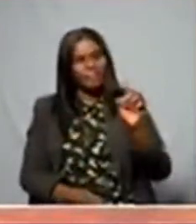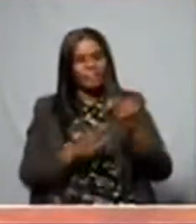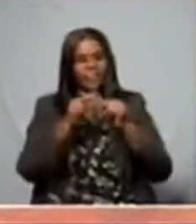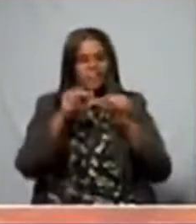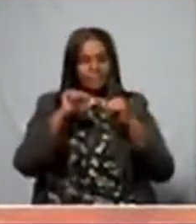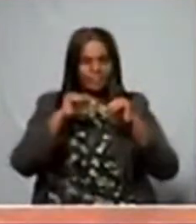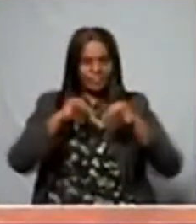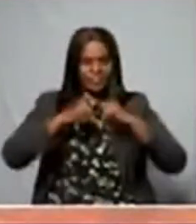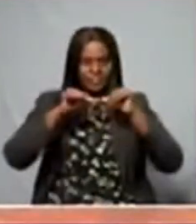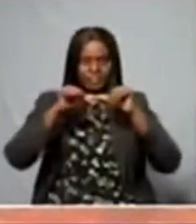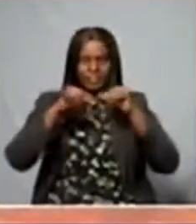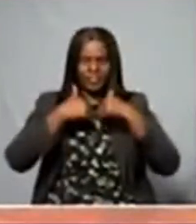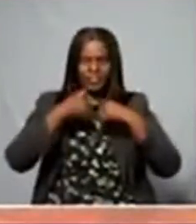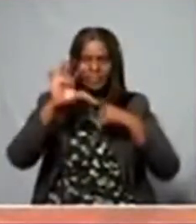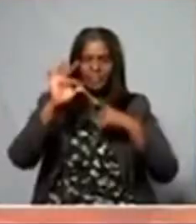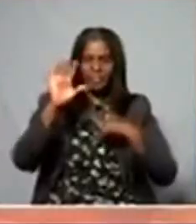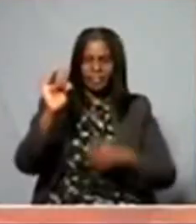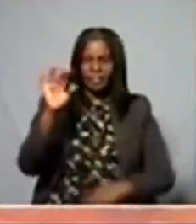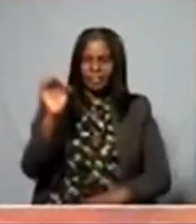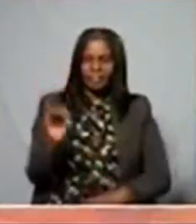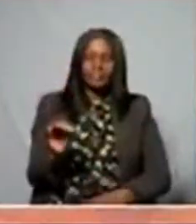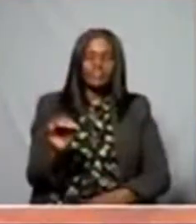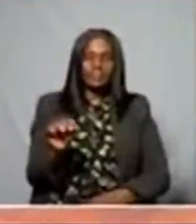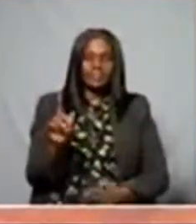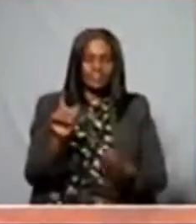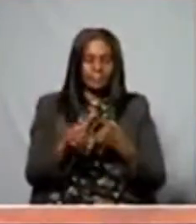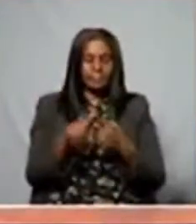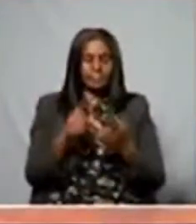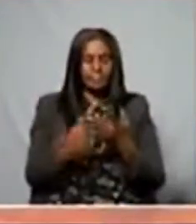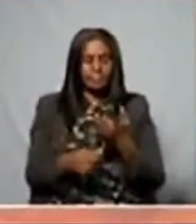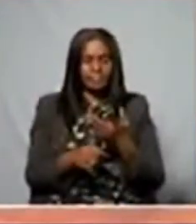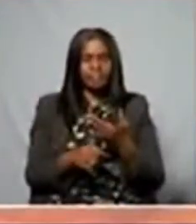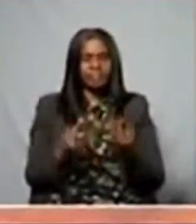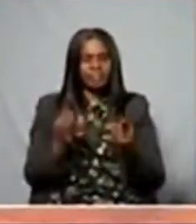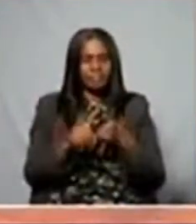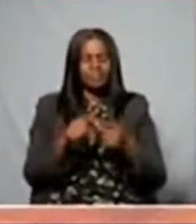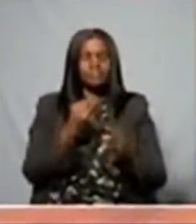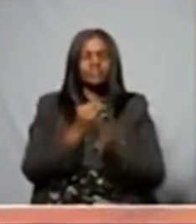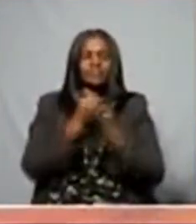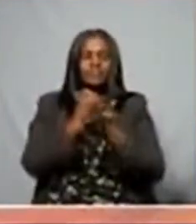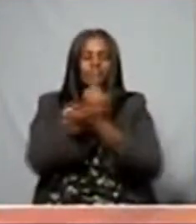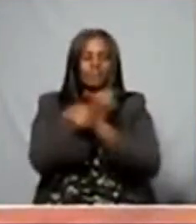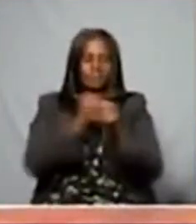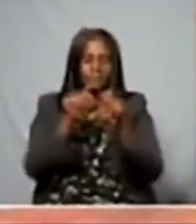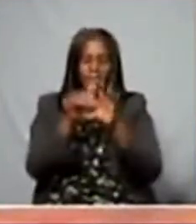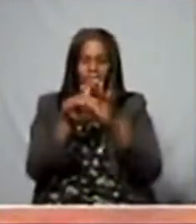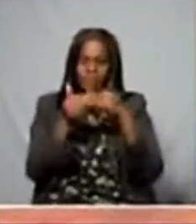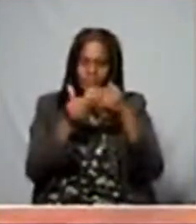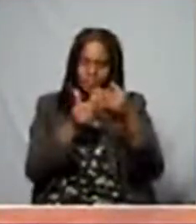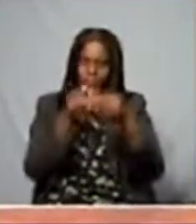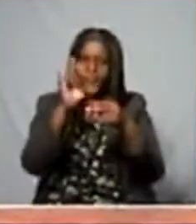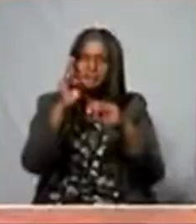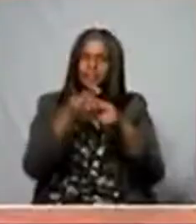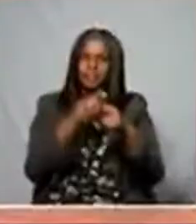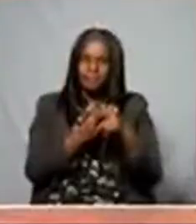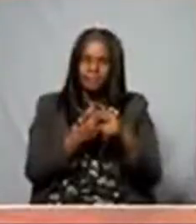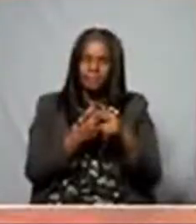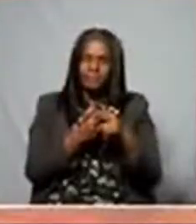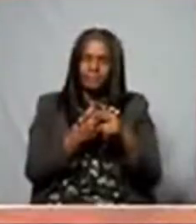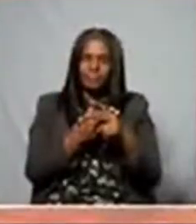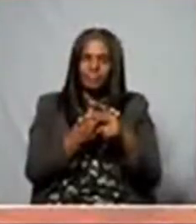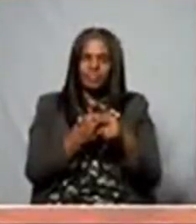have 98% to be dismantled in the next 7 months.